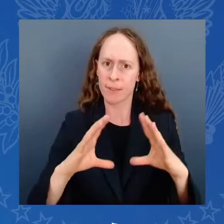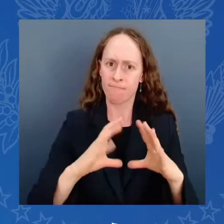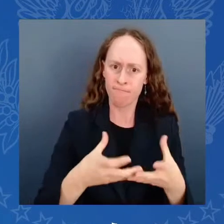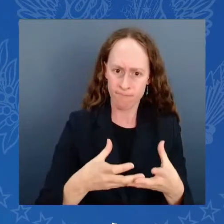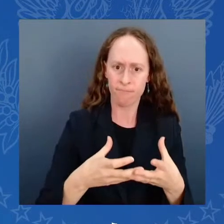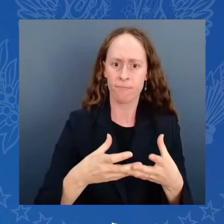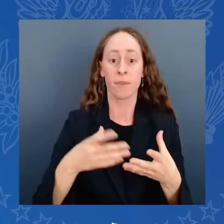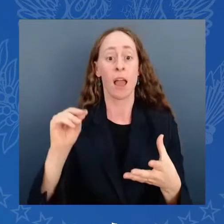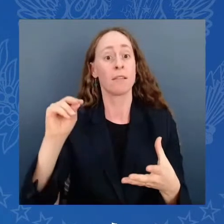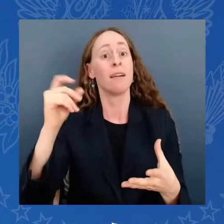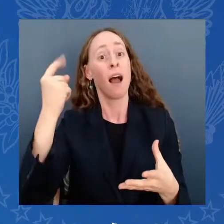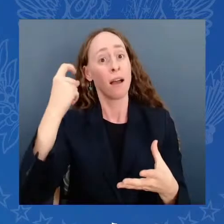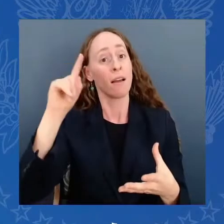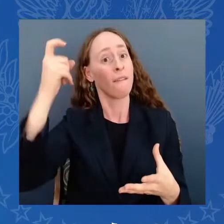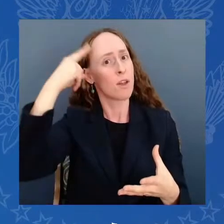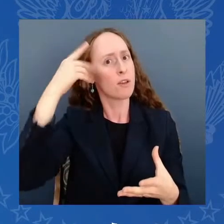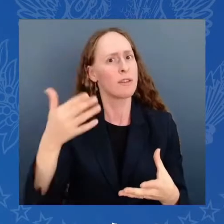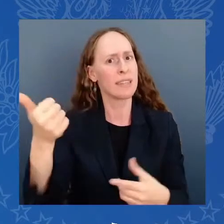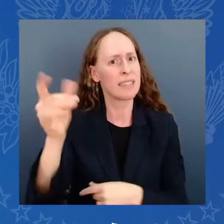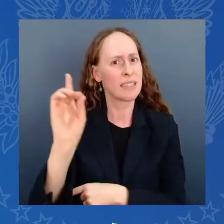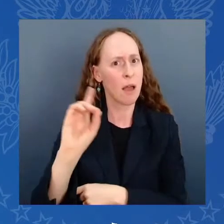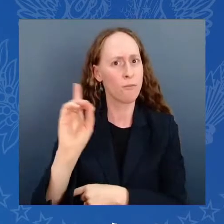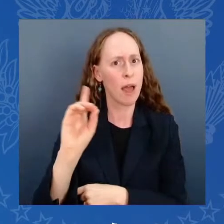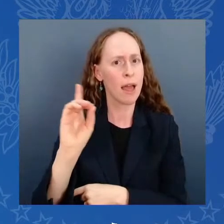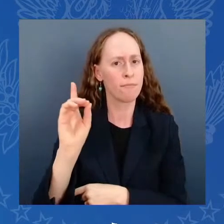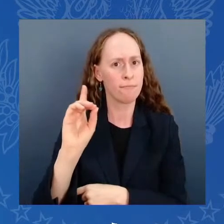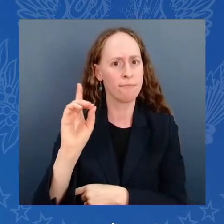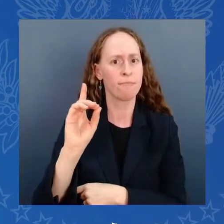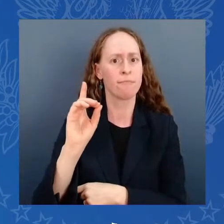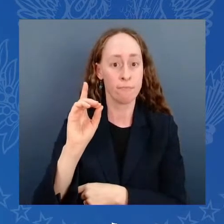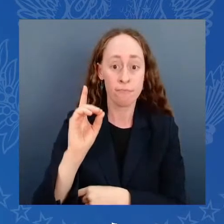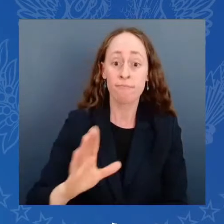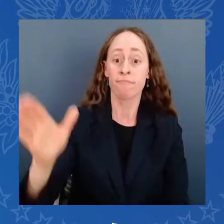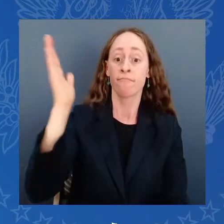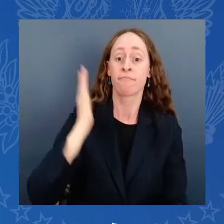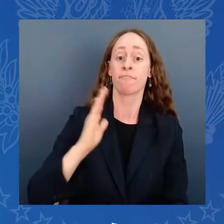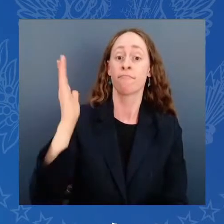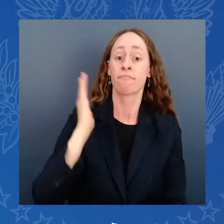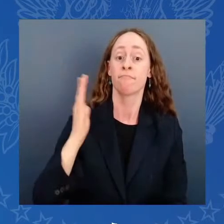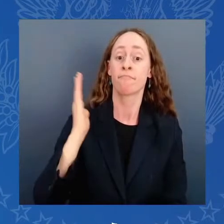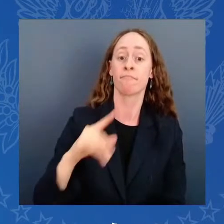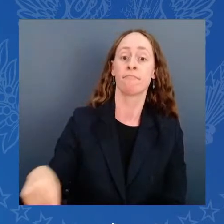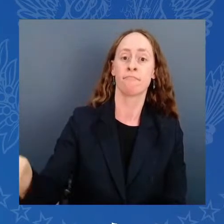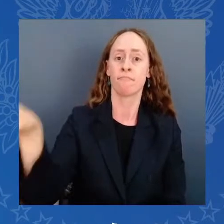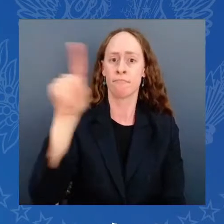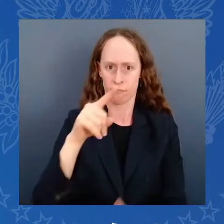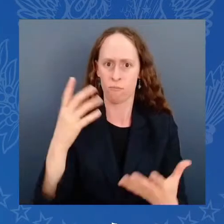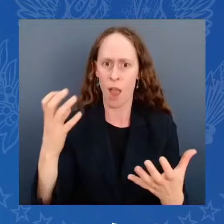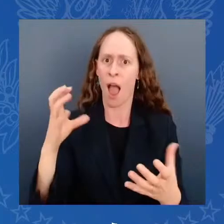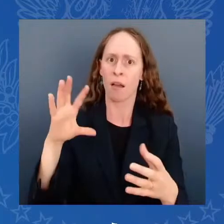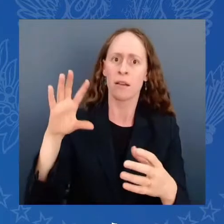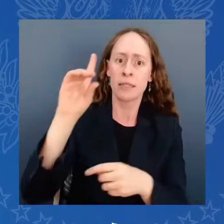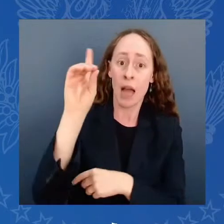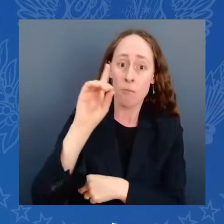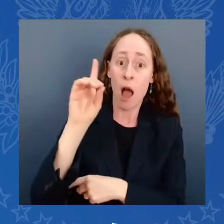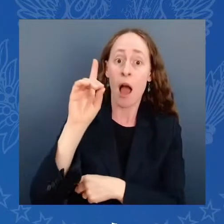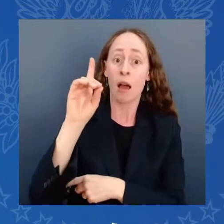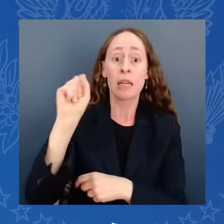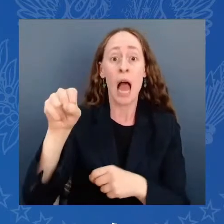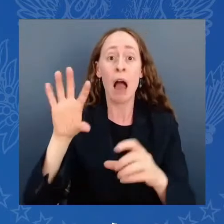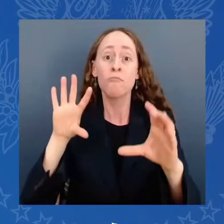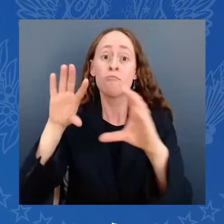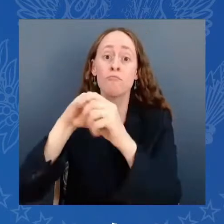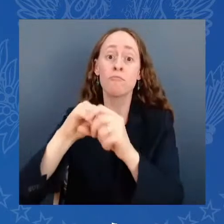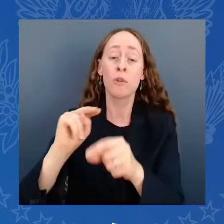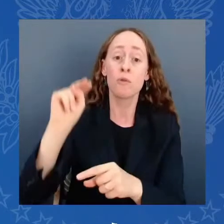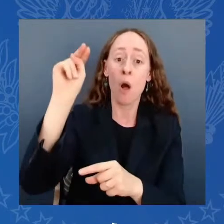won, they could choose to be part of the Southern Governors or Northeast Governors Conference. They choose the Southern Governors Conference lots